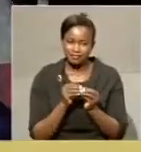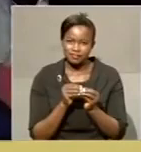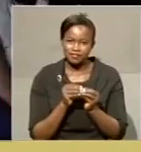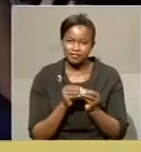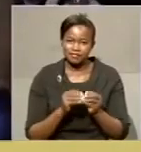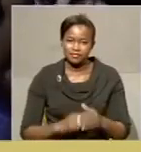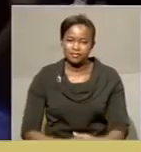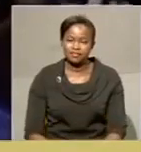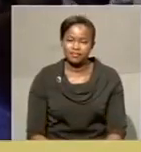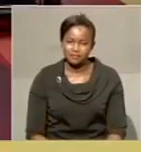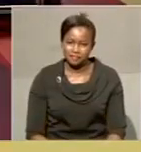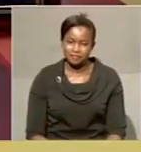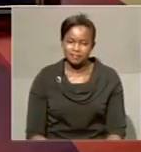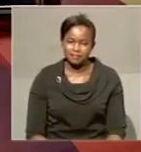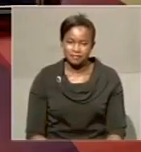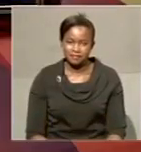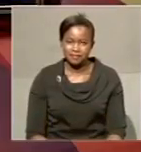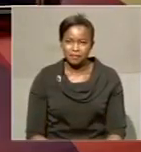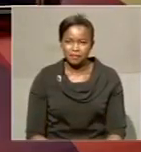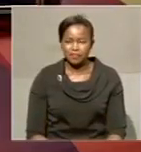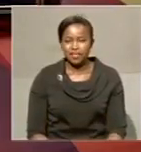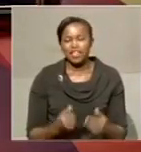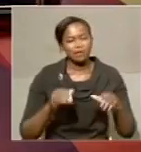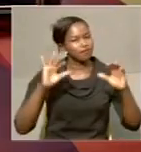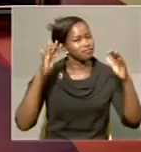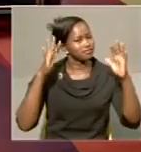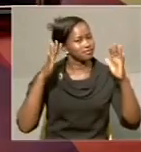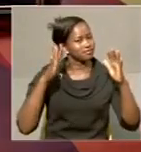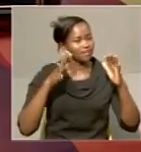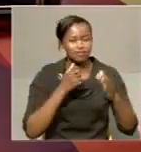Well, congratulations to the Kiijanangomas.